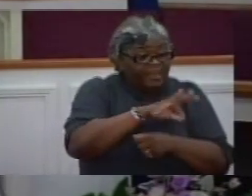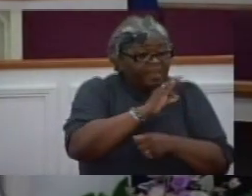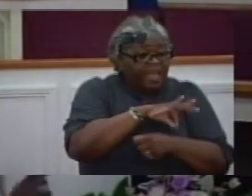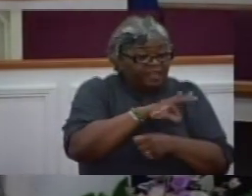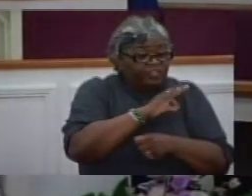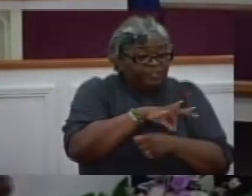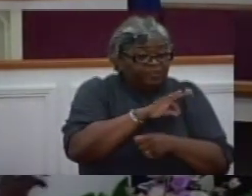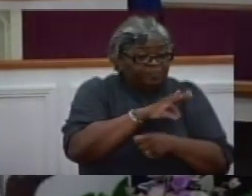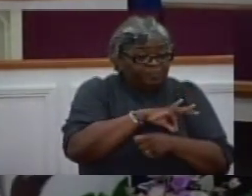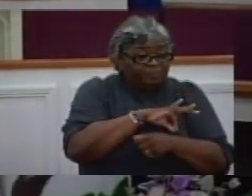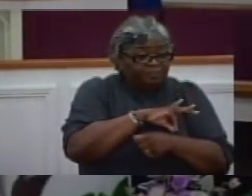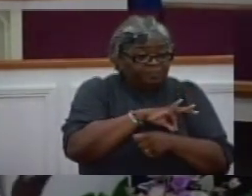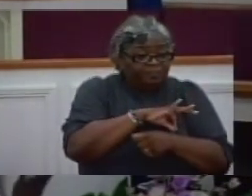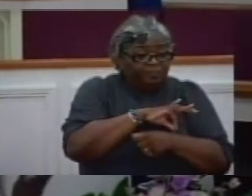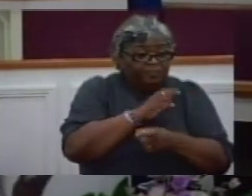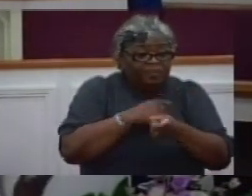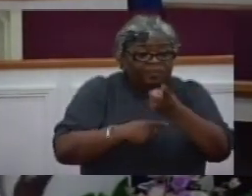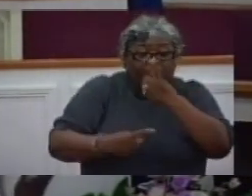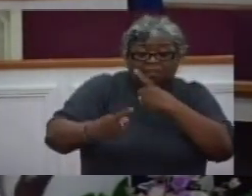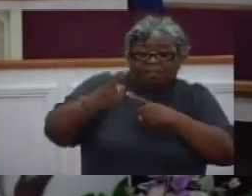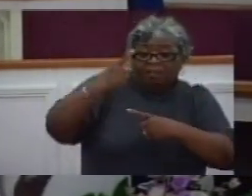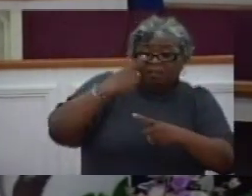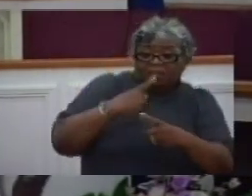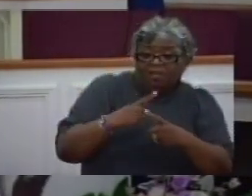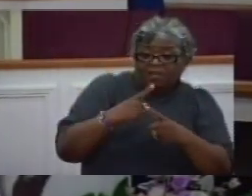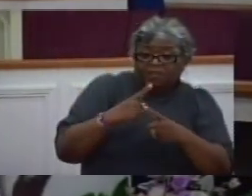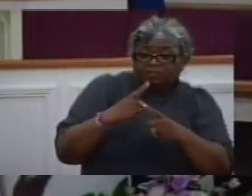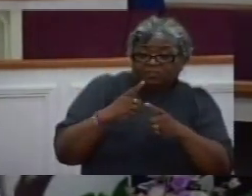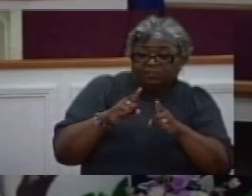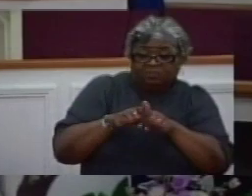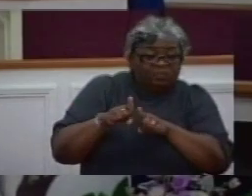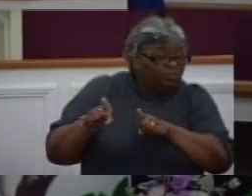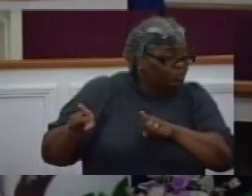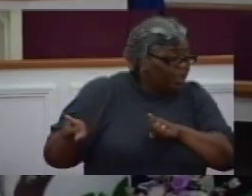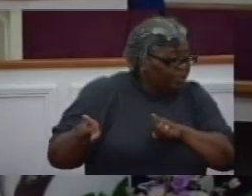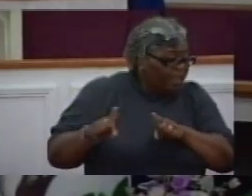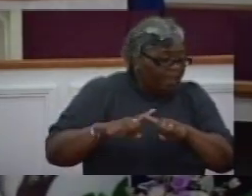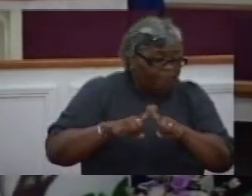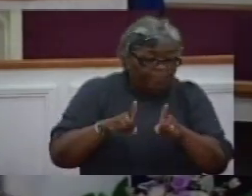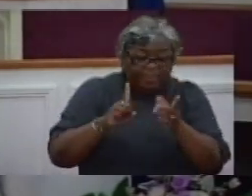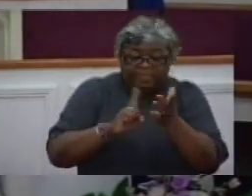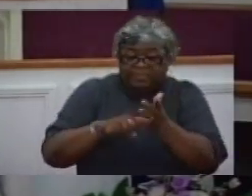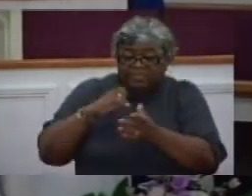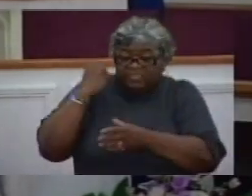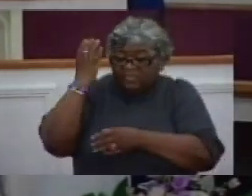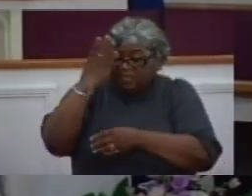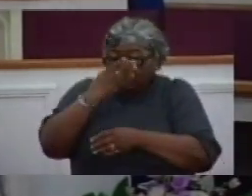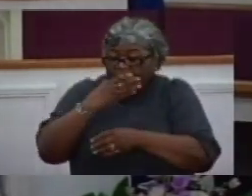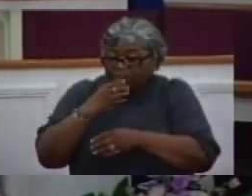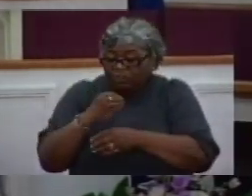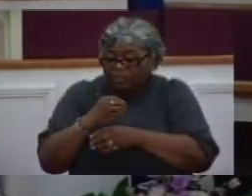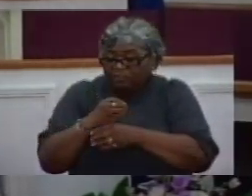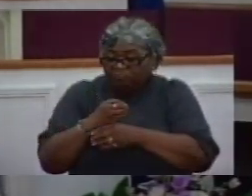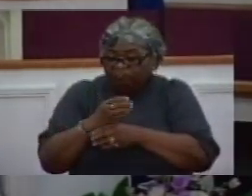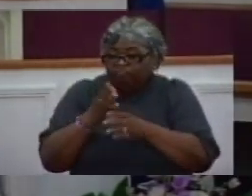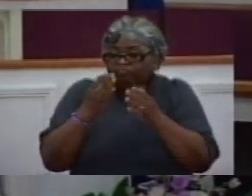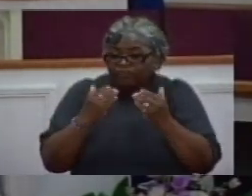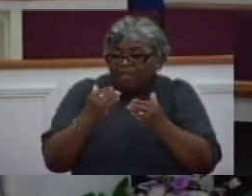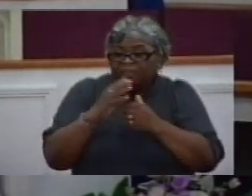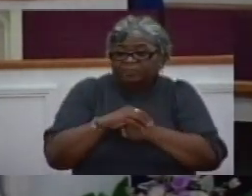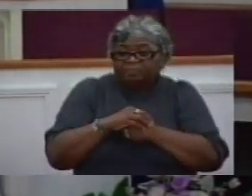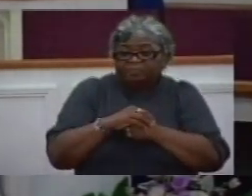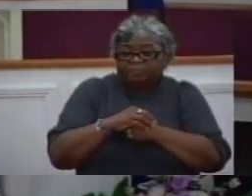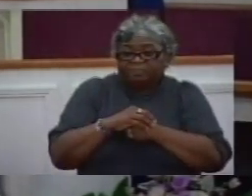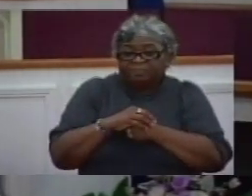election comes distraction. But here's the beauty, tied up, 10